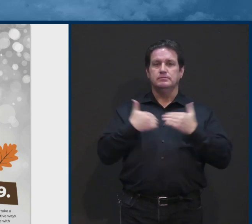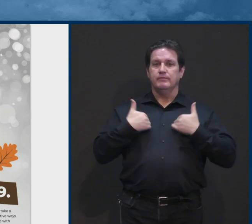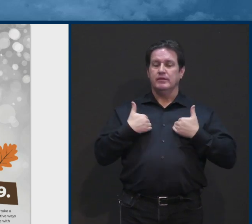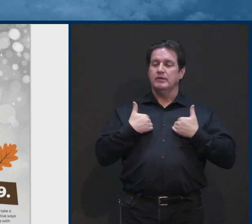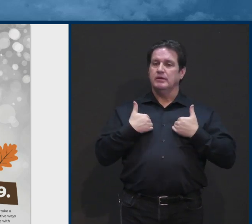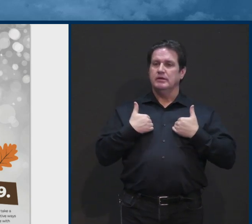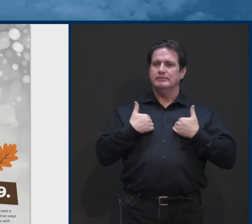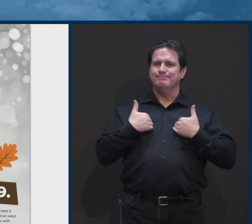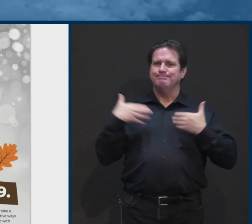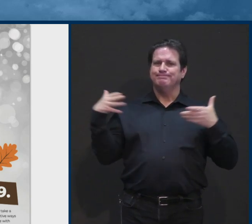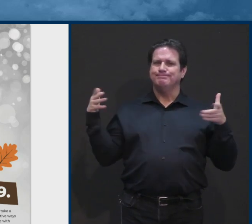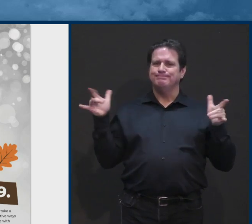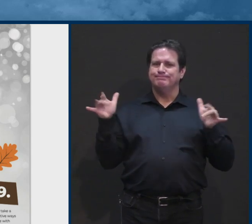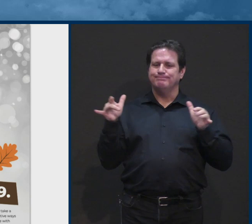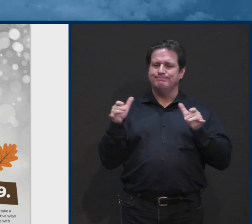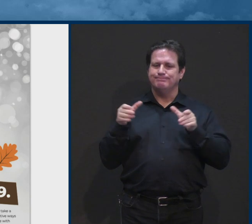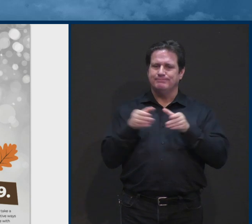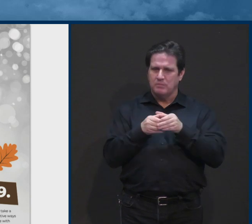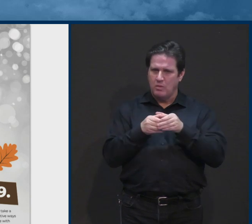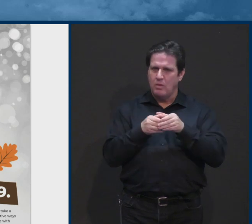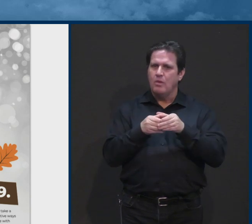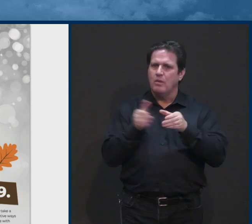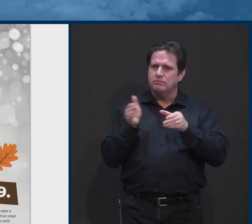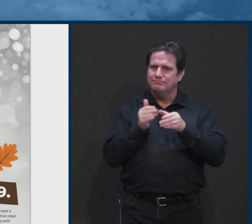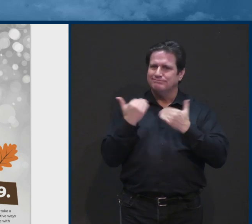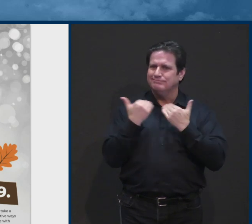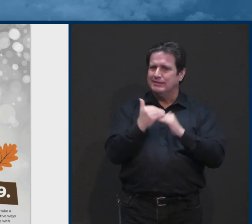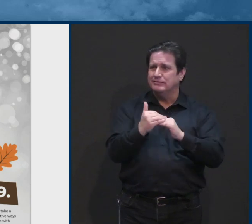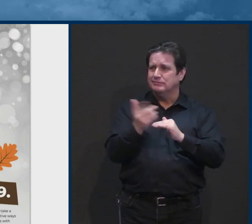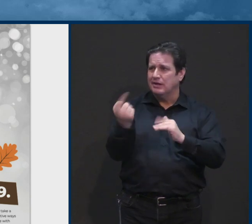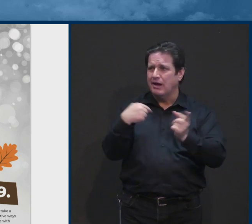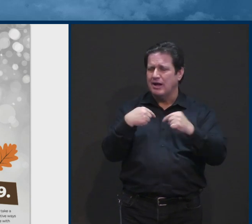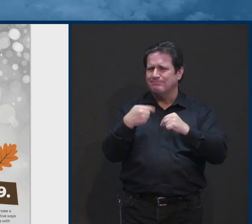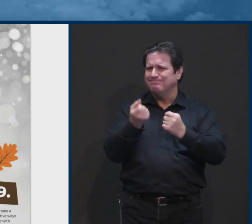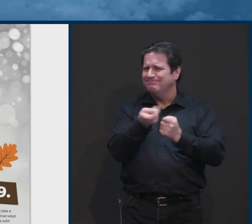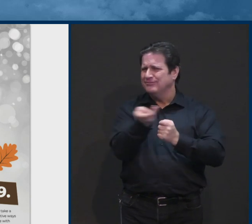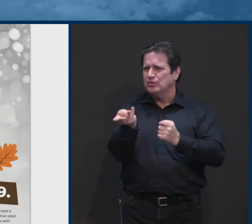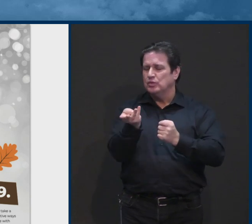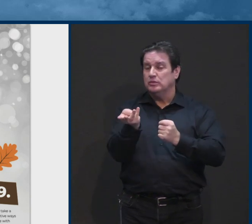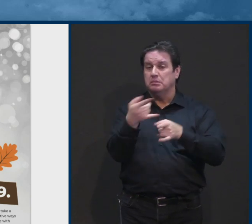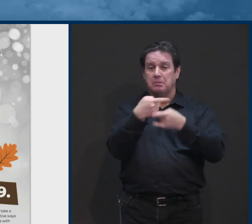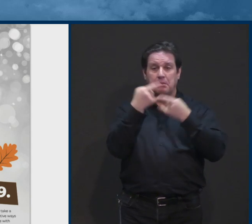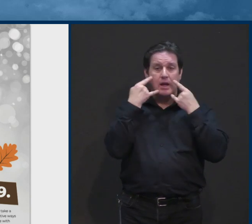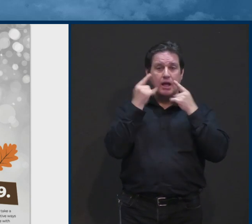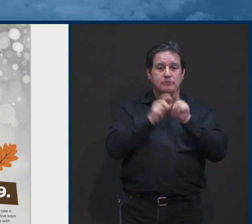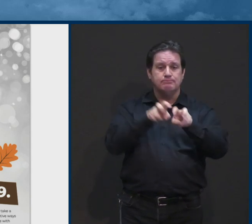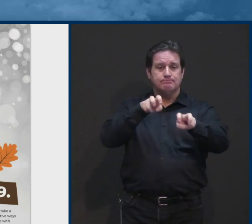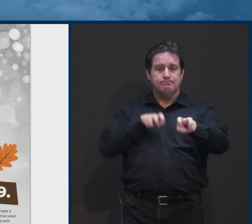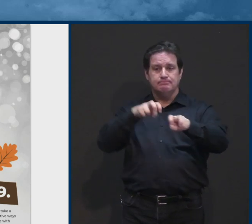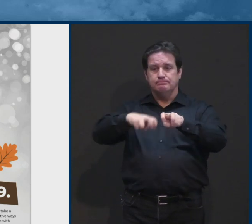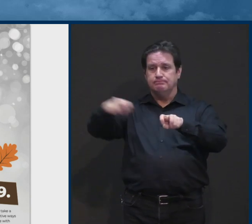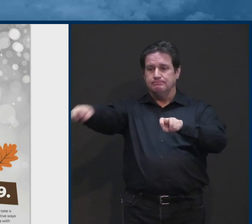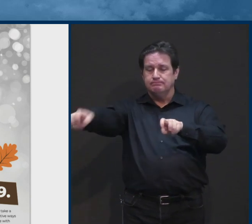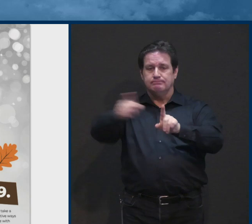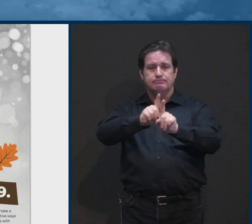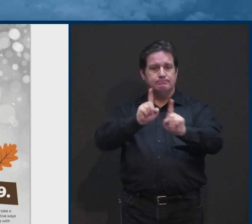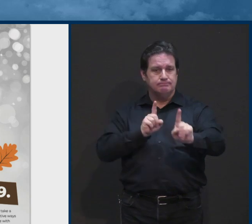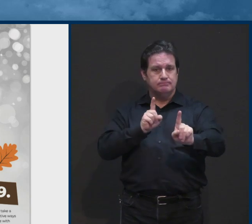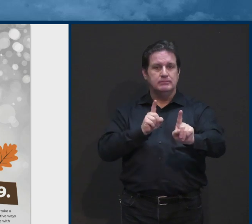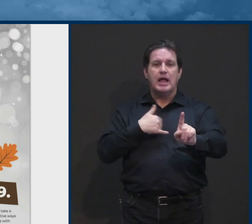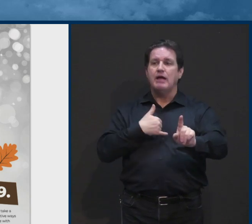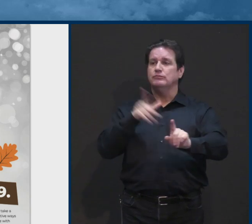keep your gatherings small, limit the number of households, wear a mask, keep your distance, have